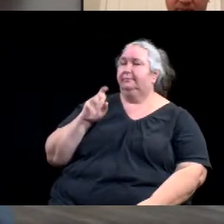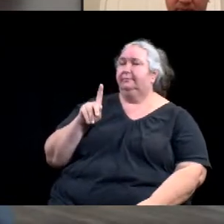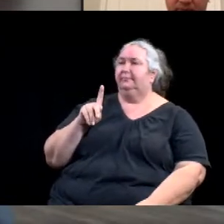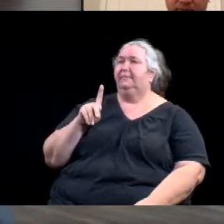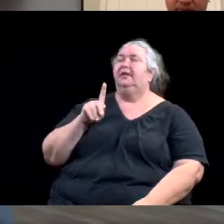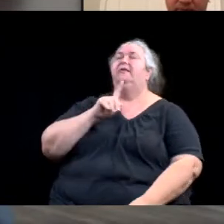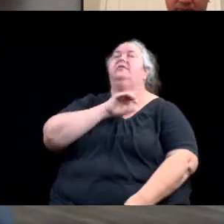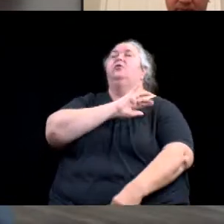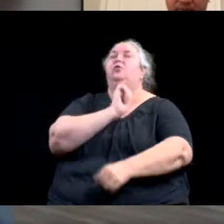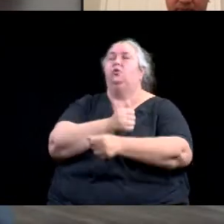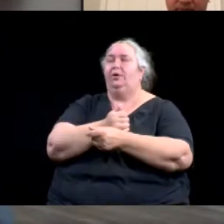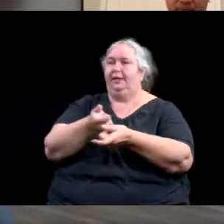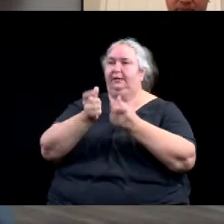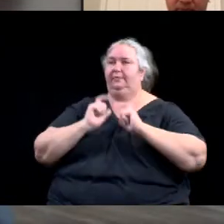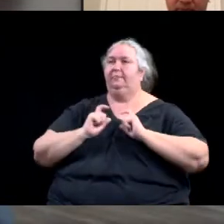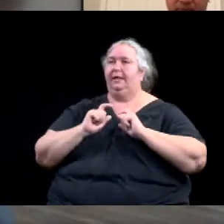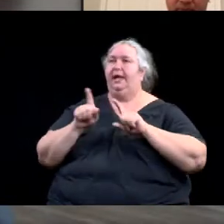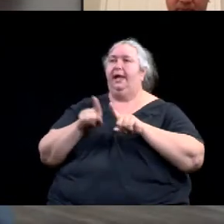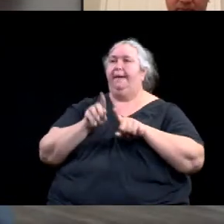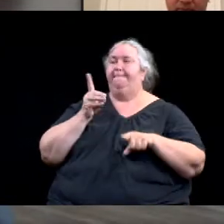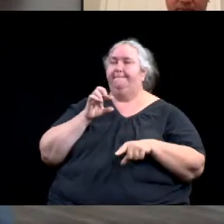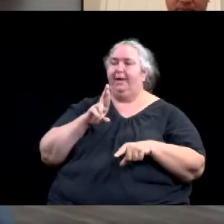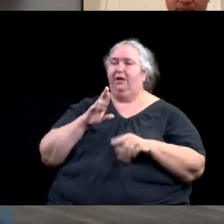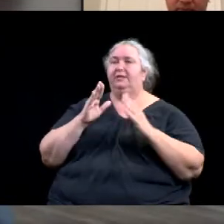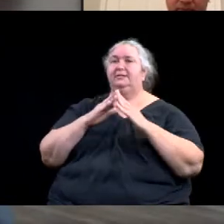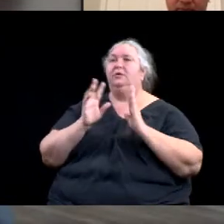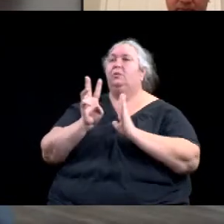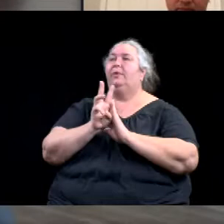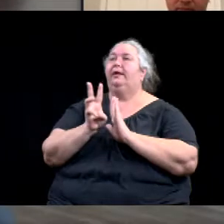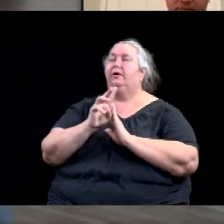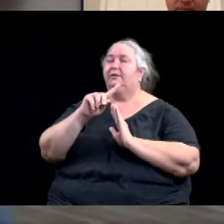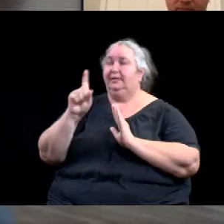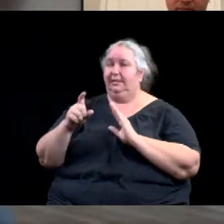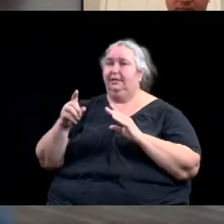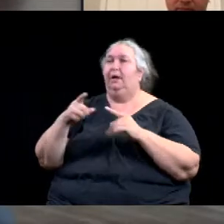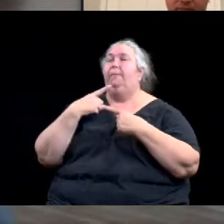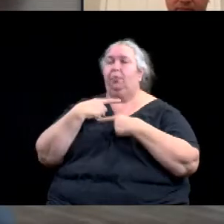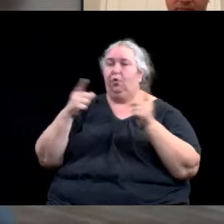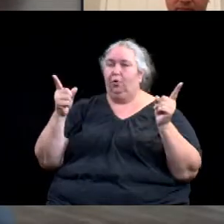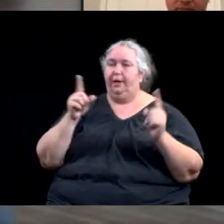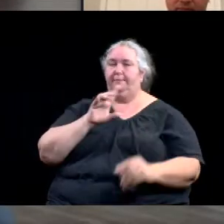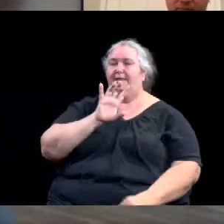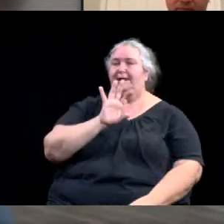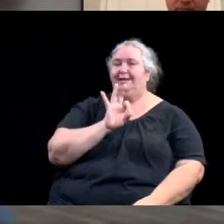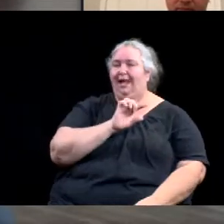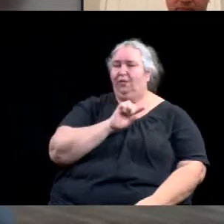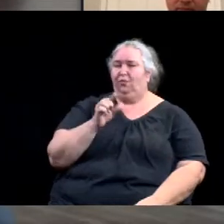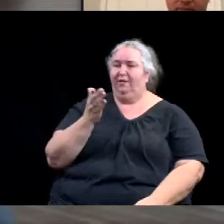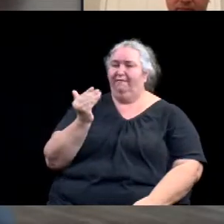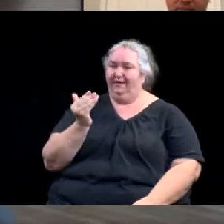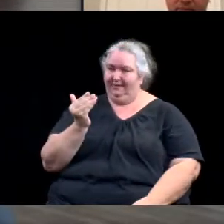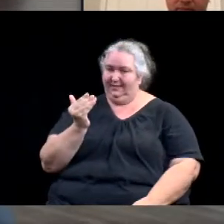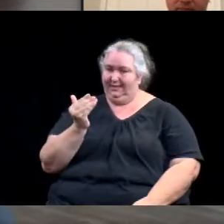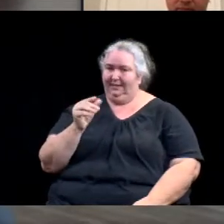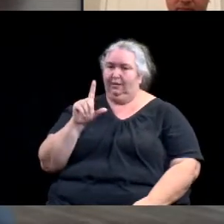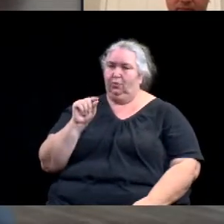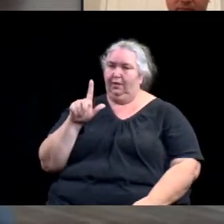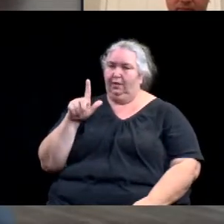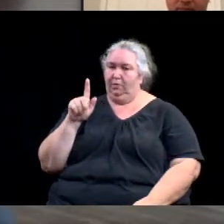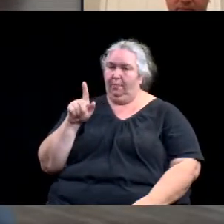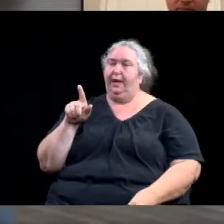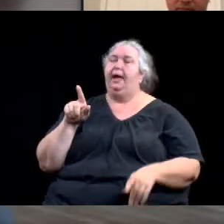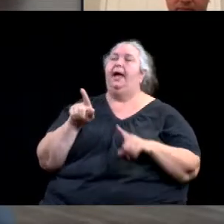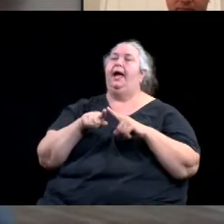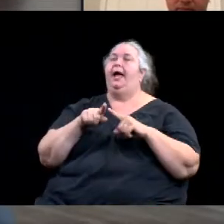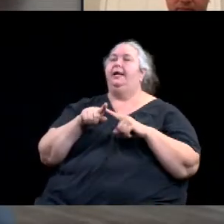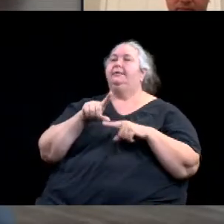15th, 2021, as Peace Officers Memorial Week in the city of Waco, and urge the people of Waco to join with the city